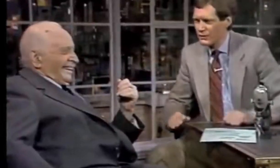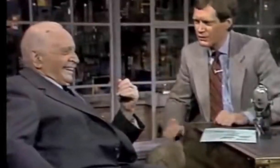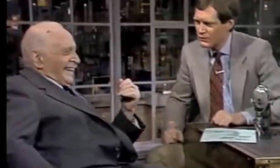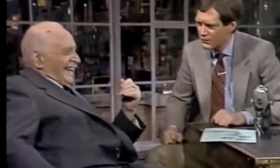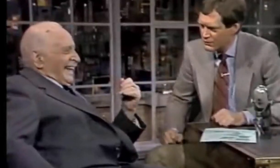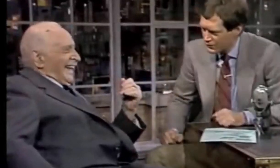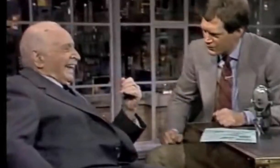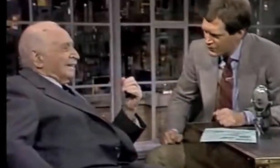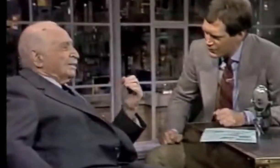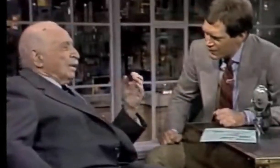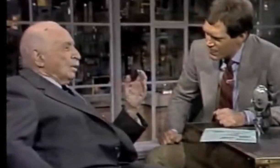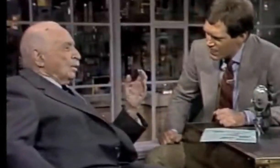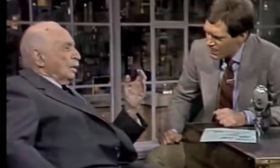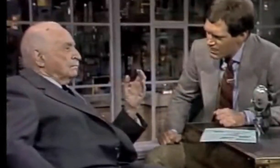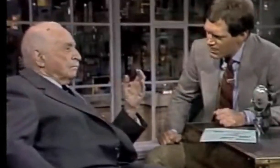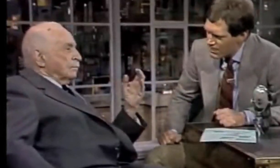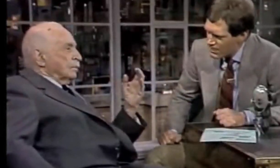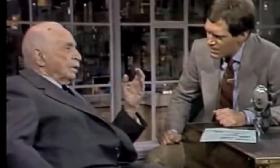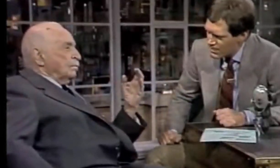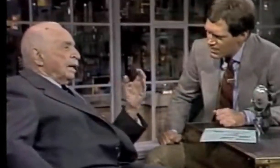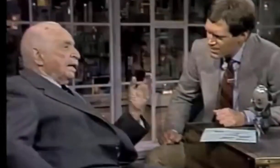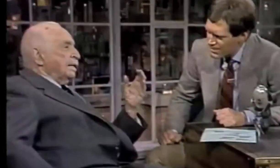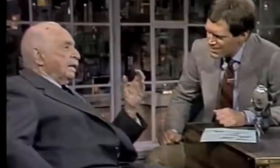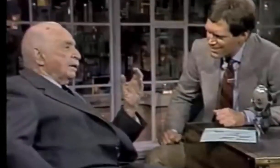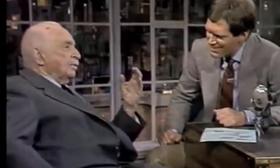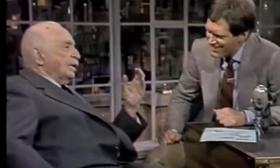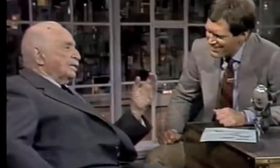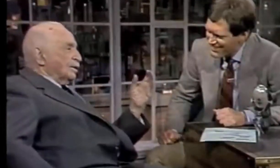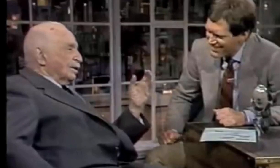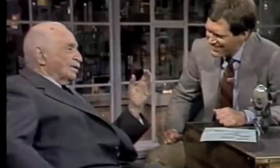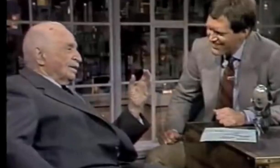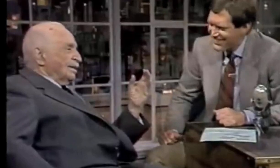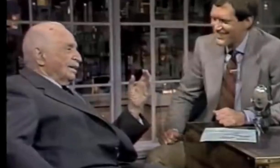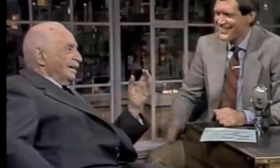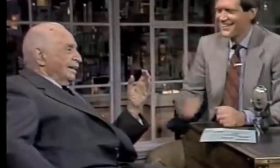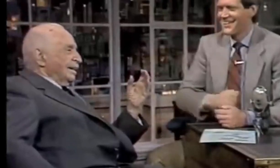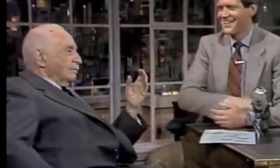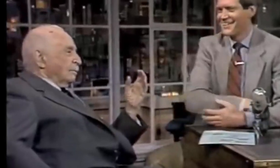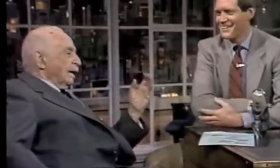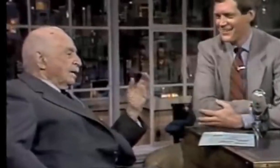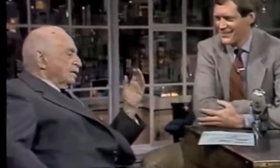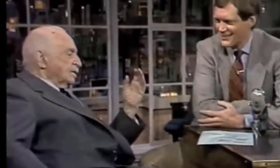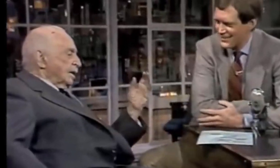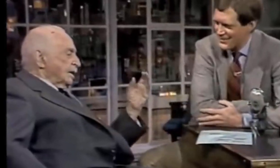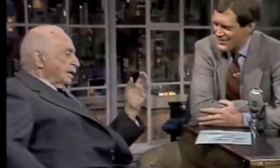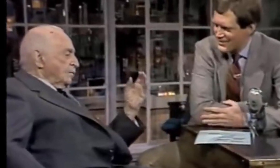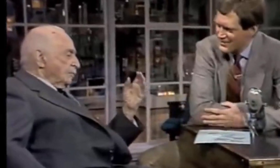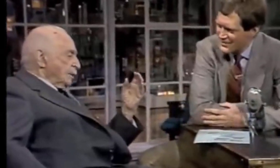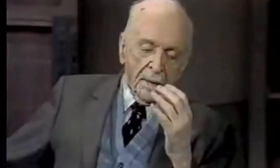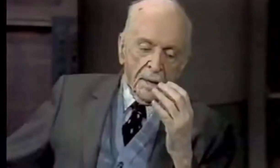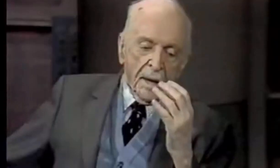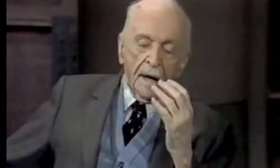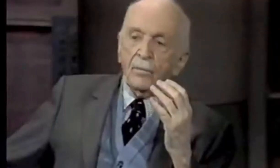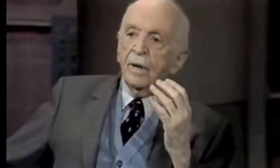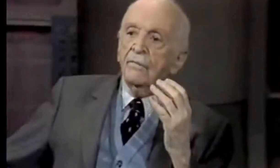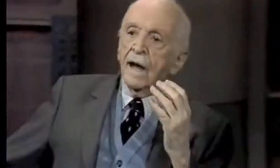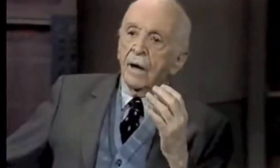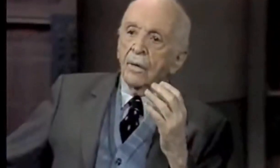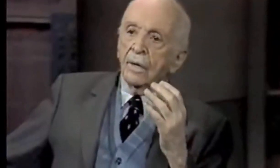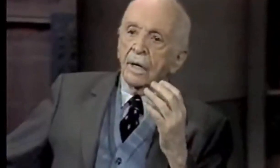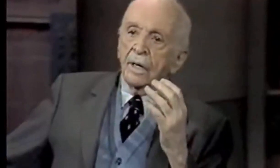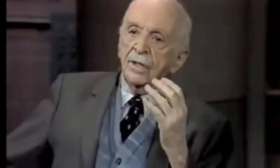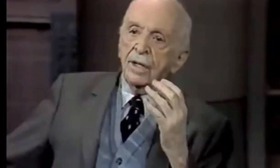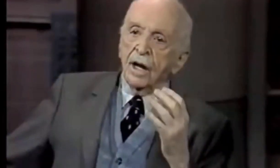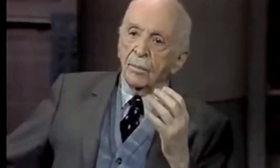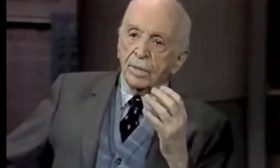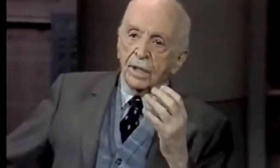Freud. And so we made a research, made a study, and we